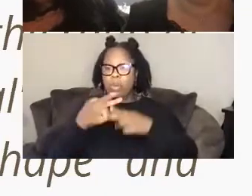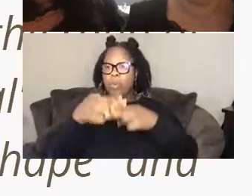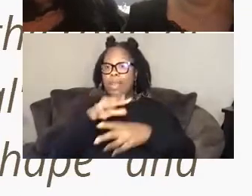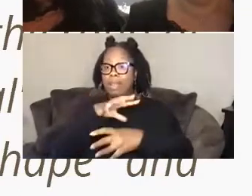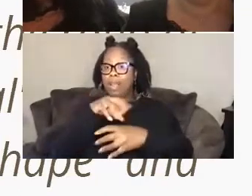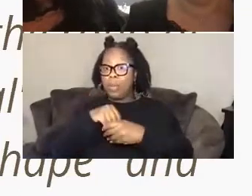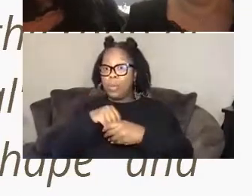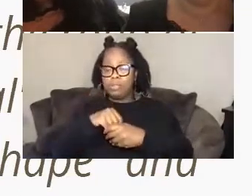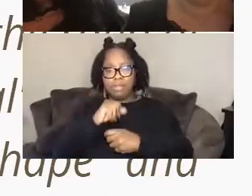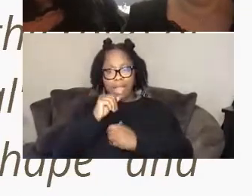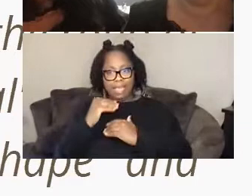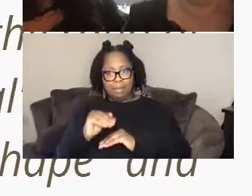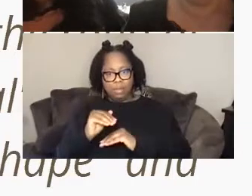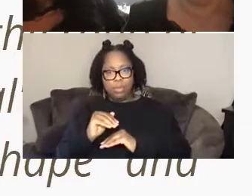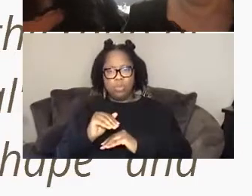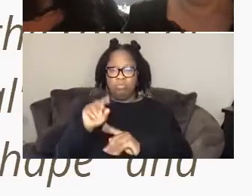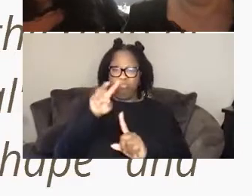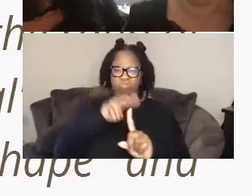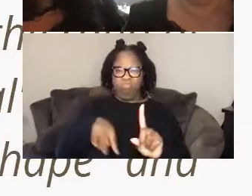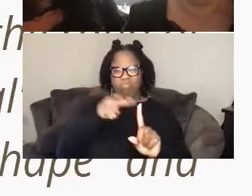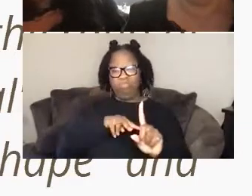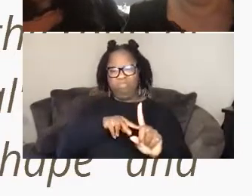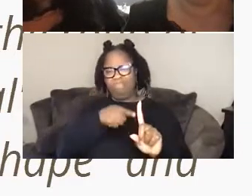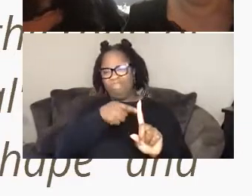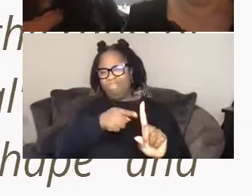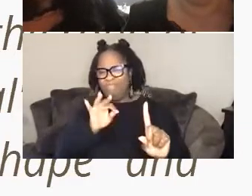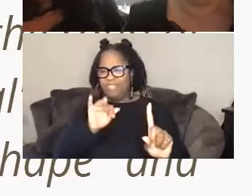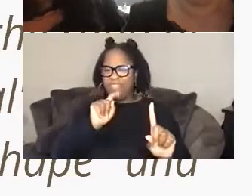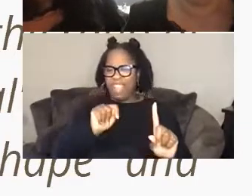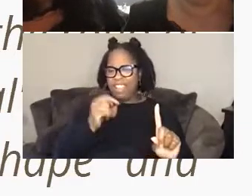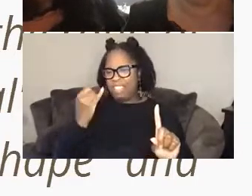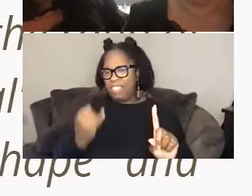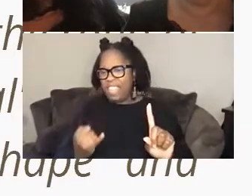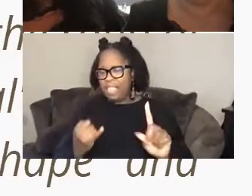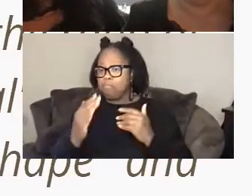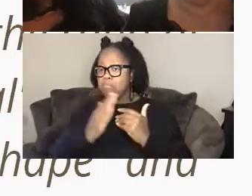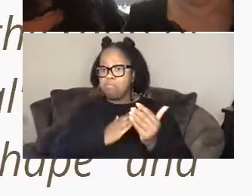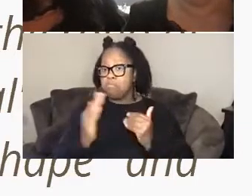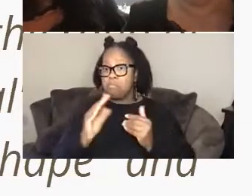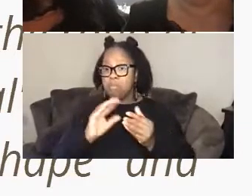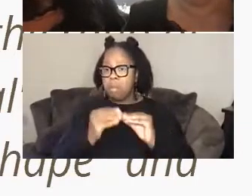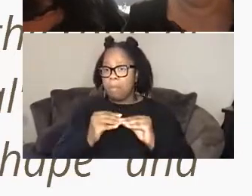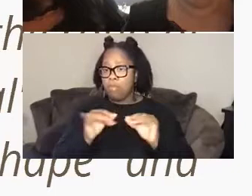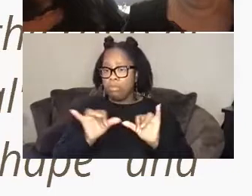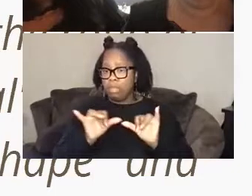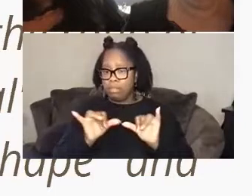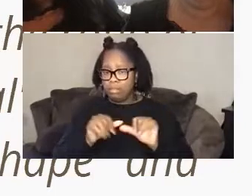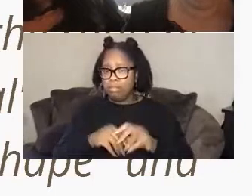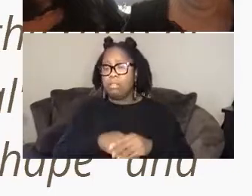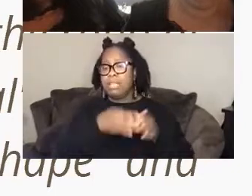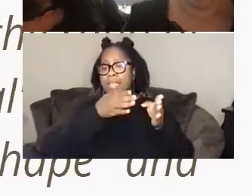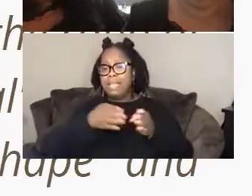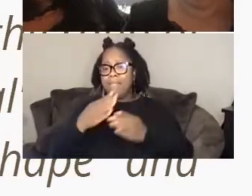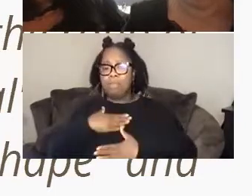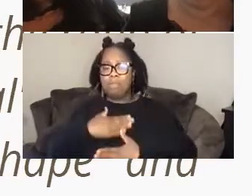limited to, an impression of a person as fat or thin, regardless of the numerical measurement. An individual's body size, shape,